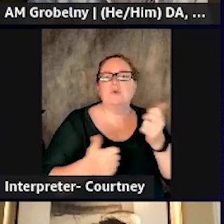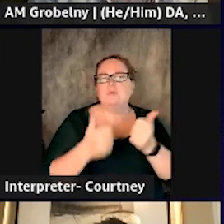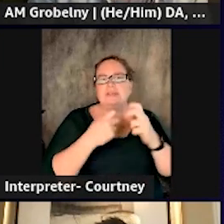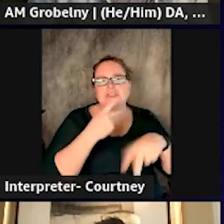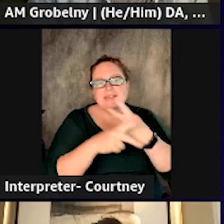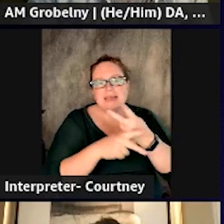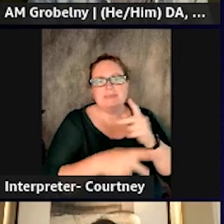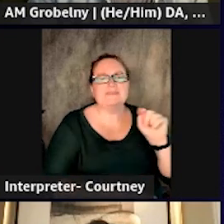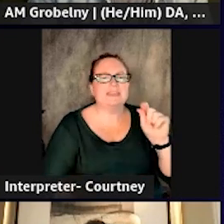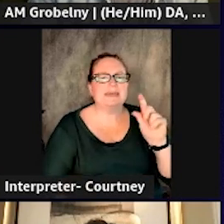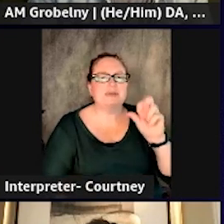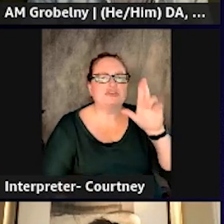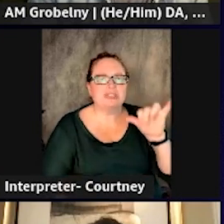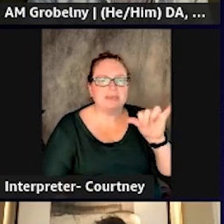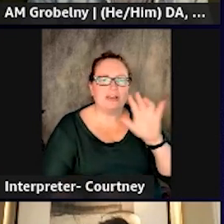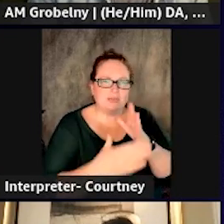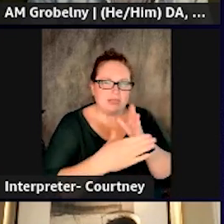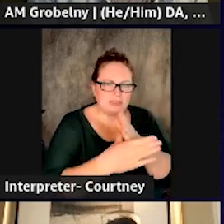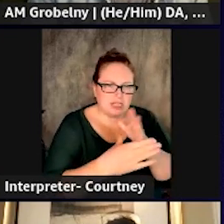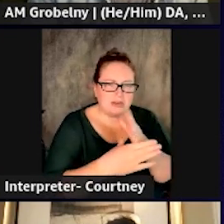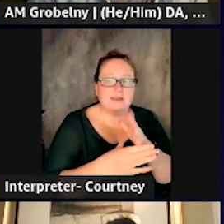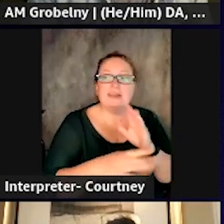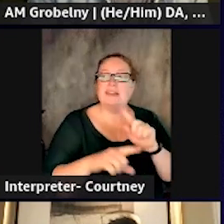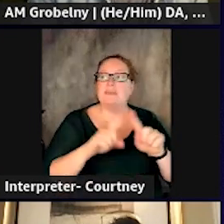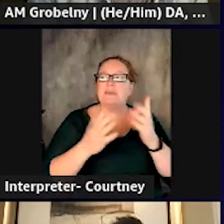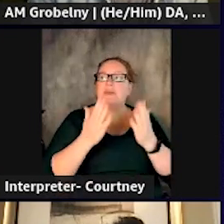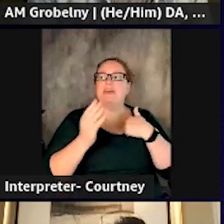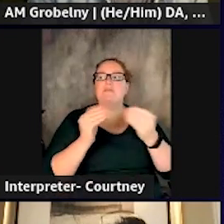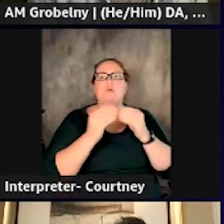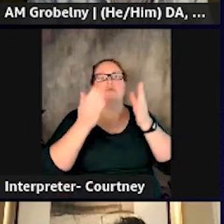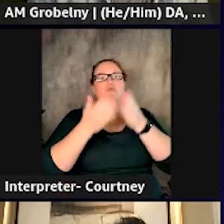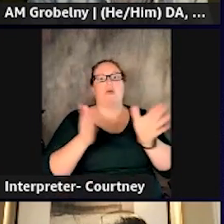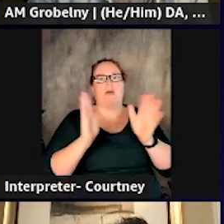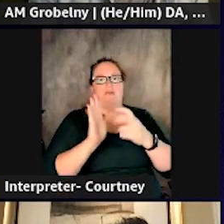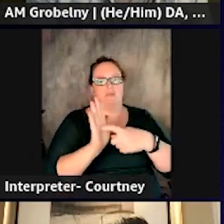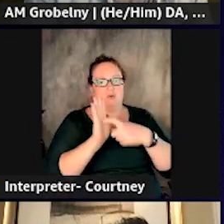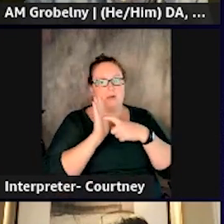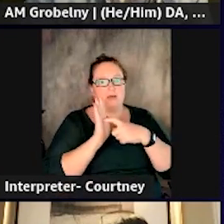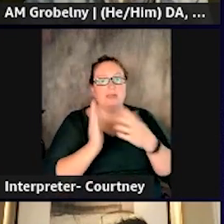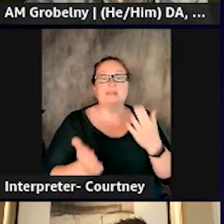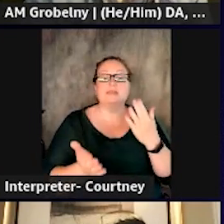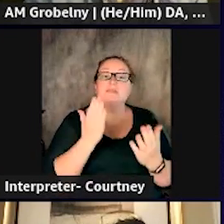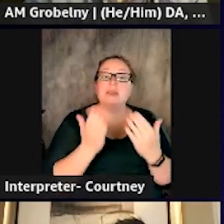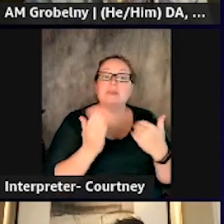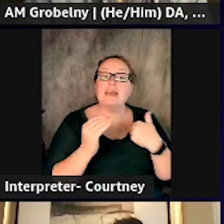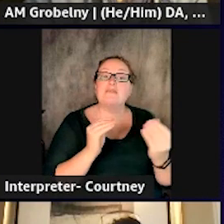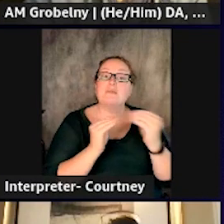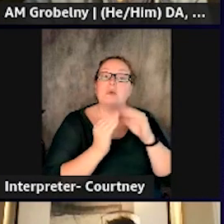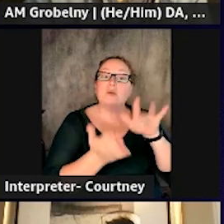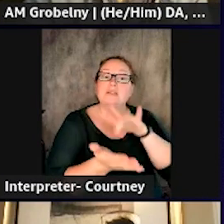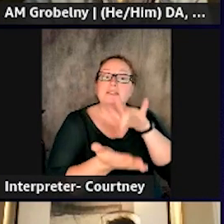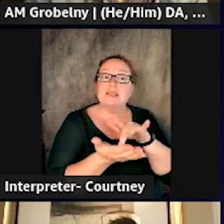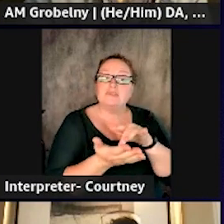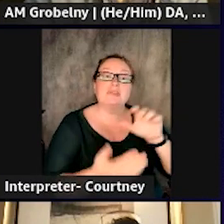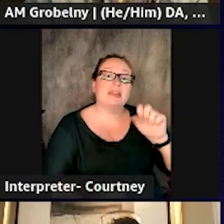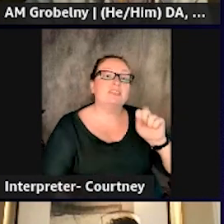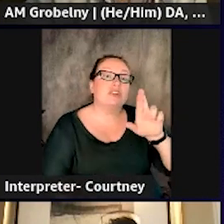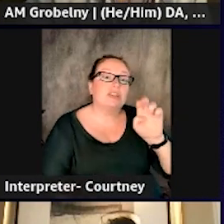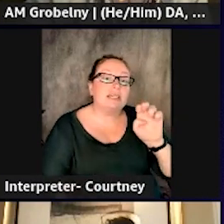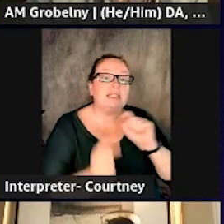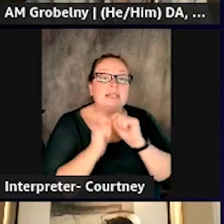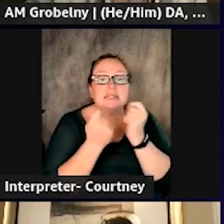shared. But you may have broader requirements, like you may have a central SRE team, or you may